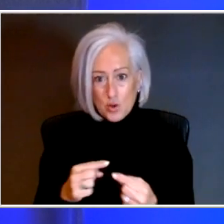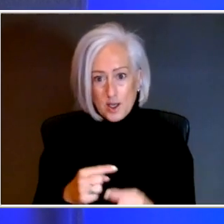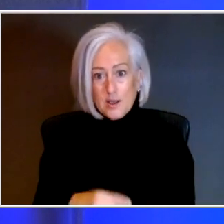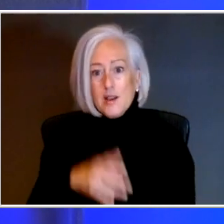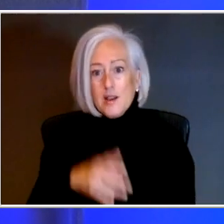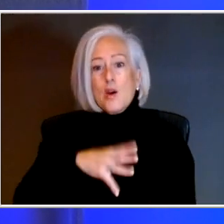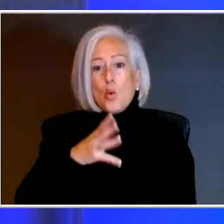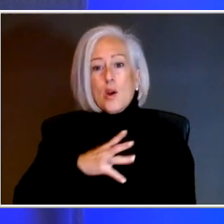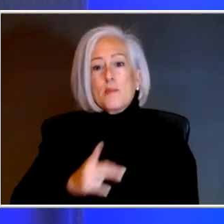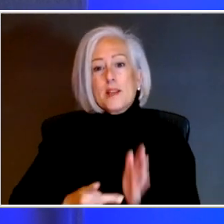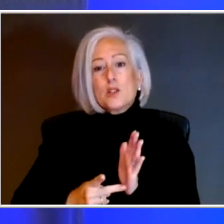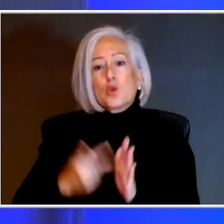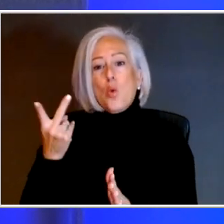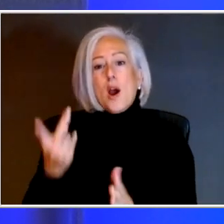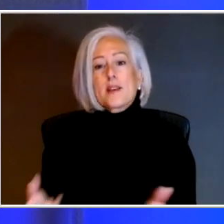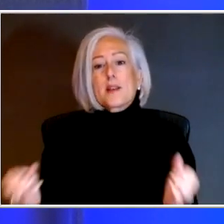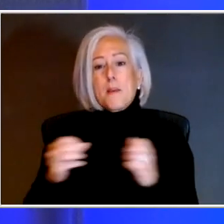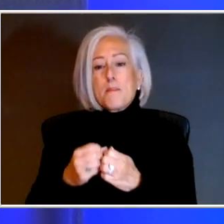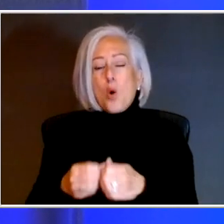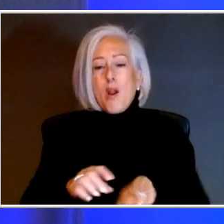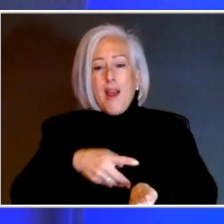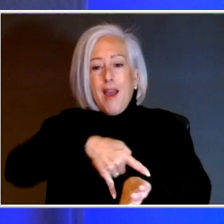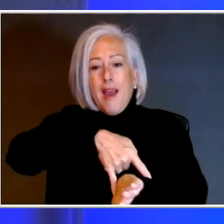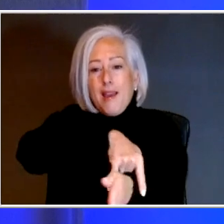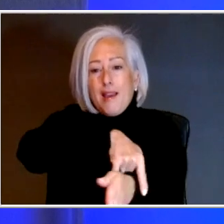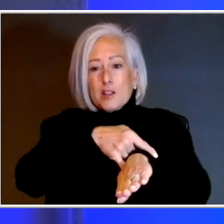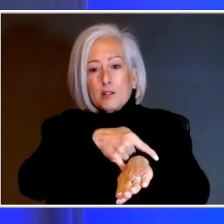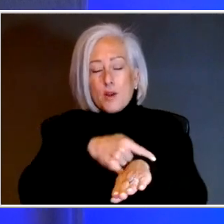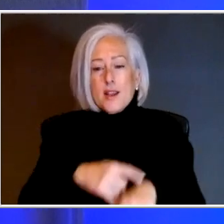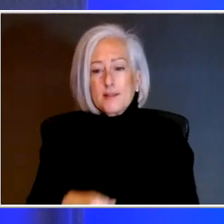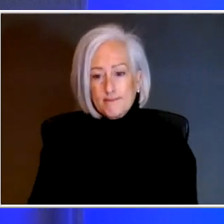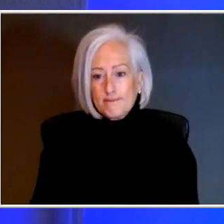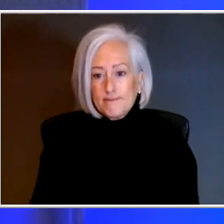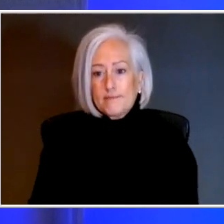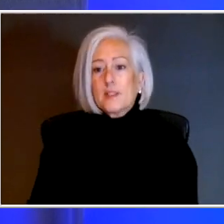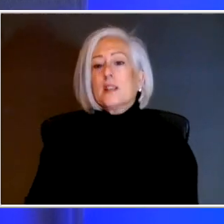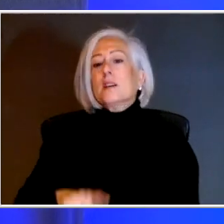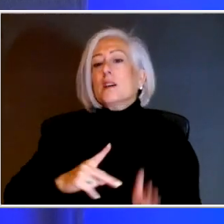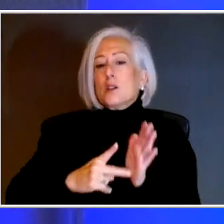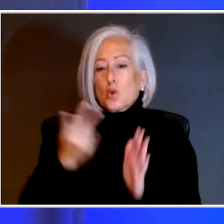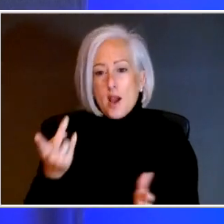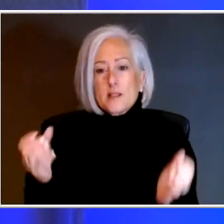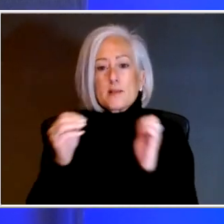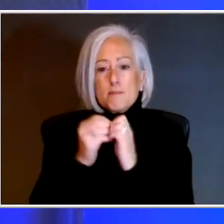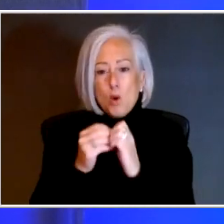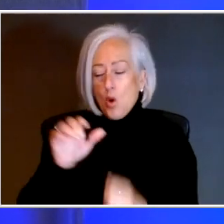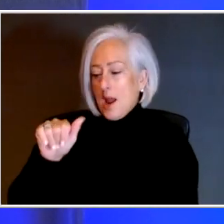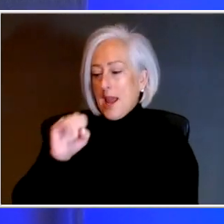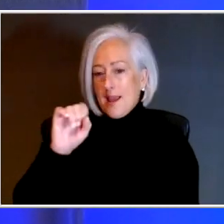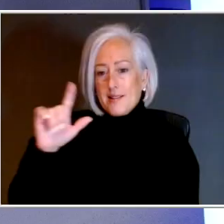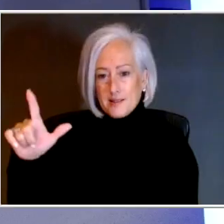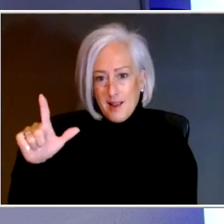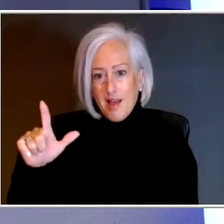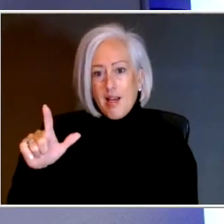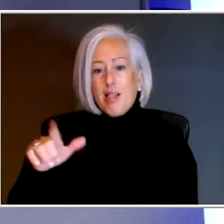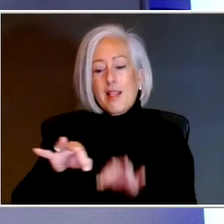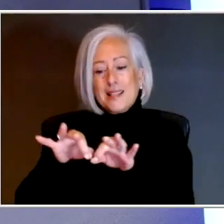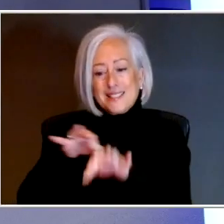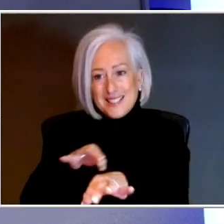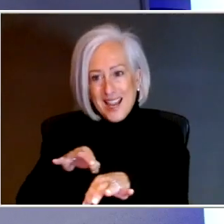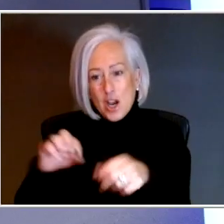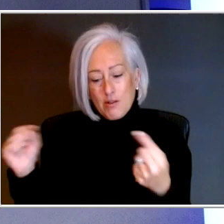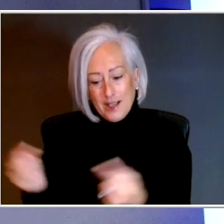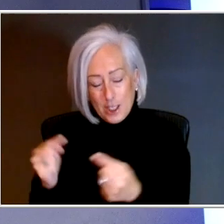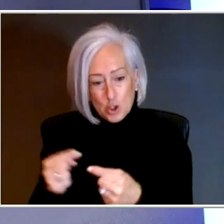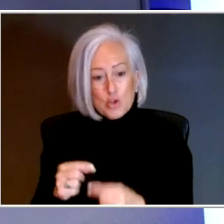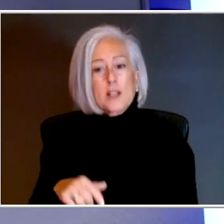of males. Females have up to 10 times the rate of ACL injury and tear compared to males as well. So it's about time they are